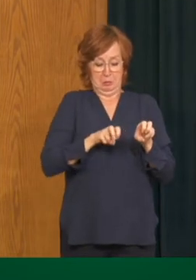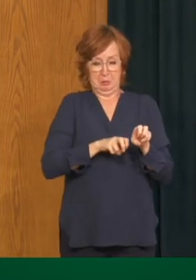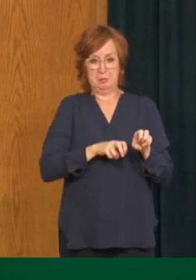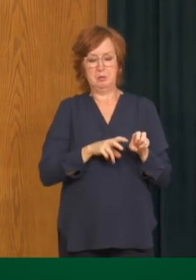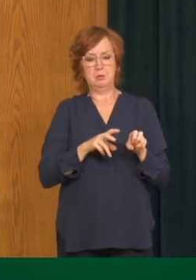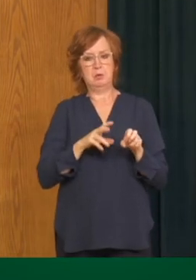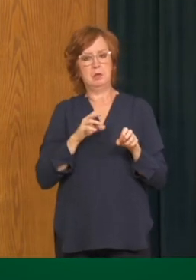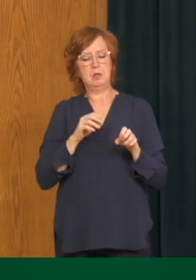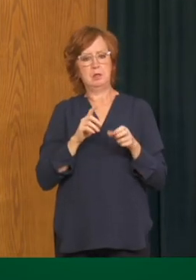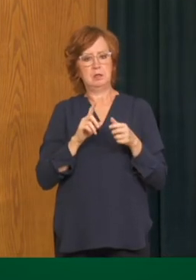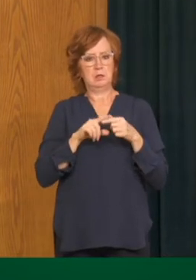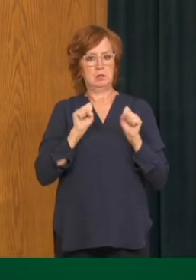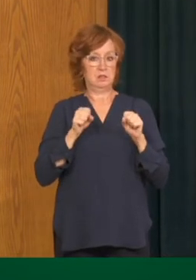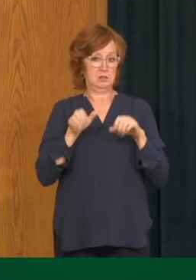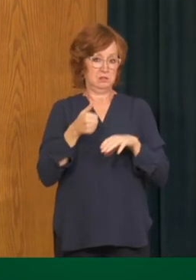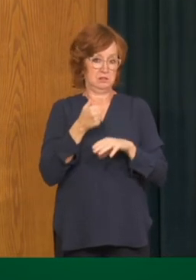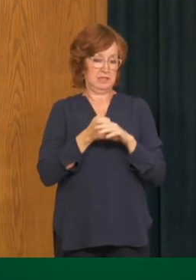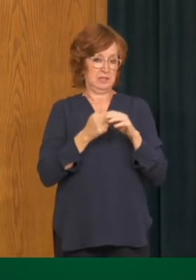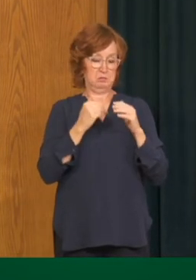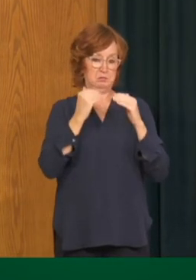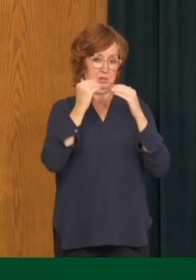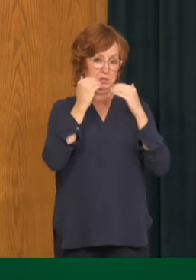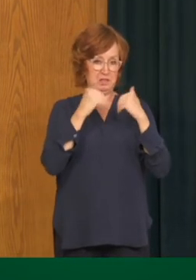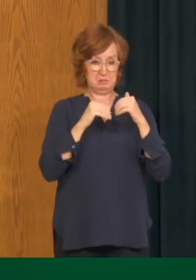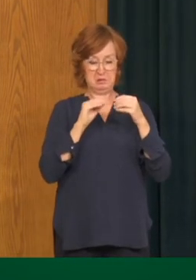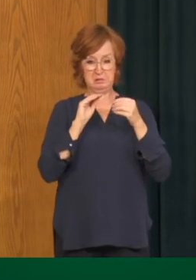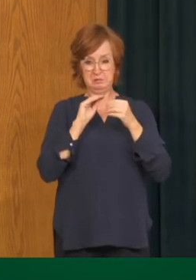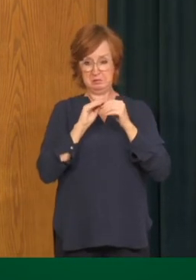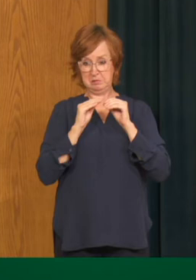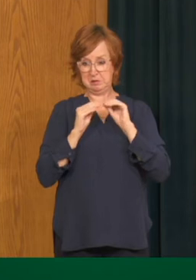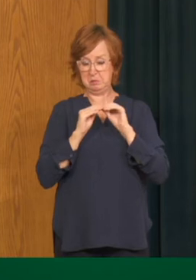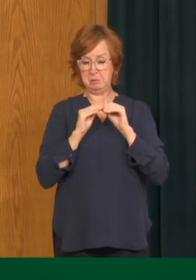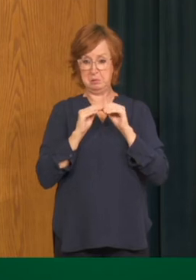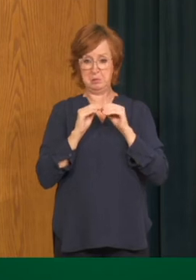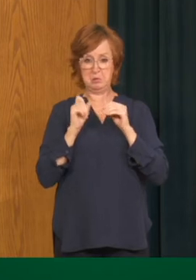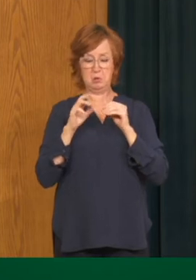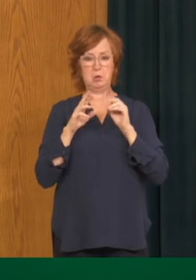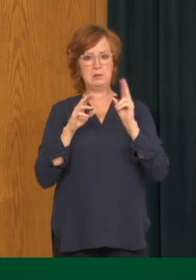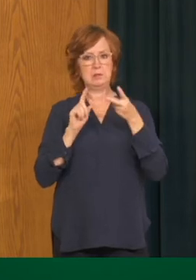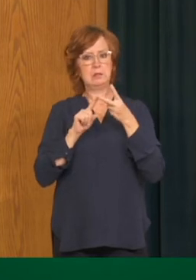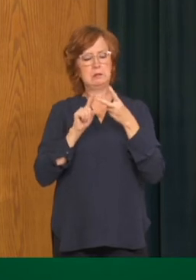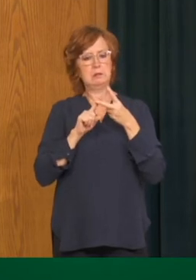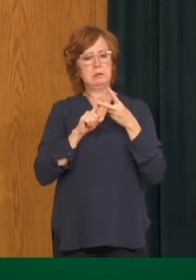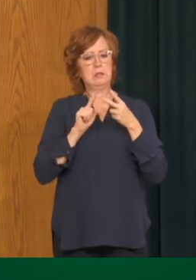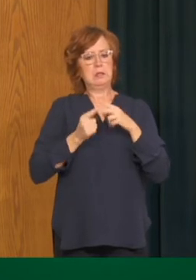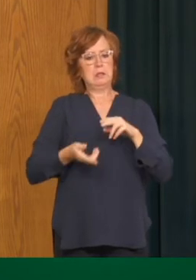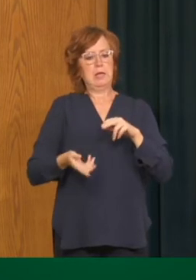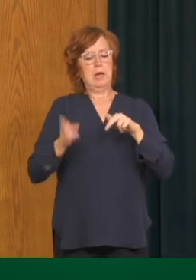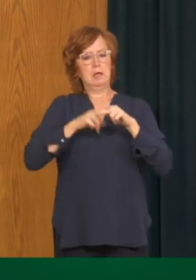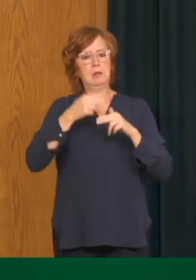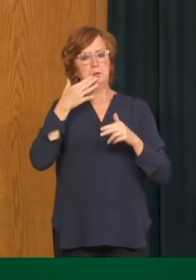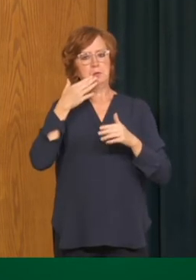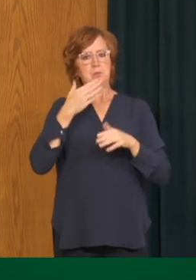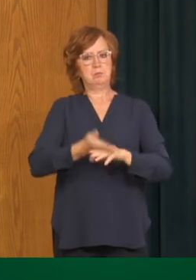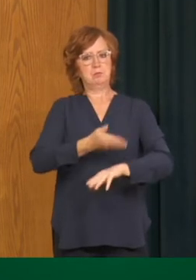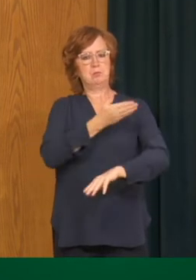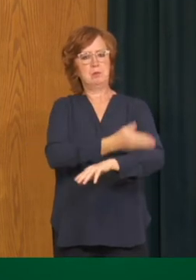of cap or ensure better building ventilation? First